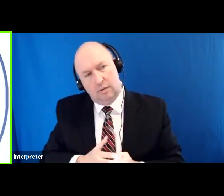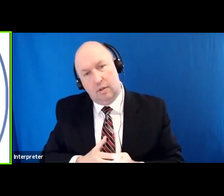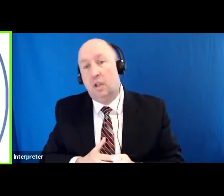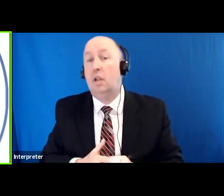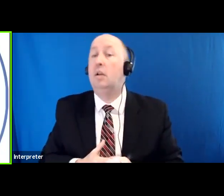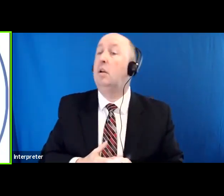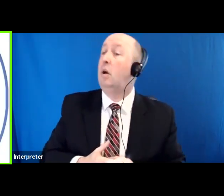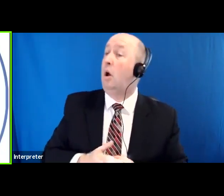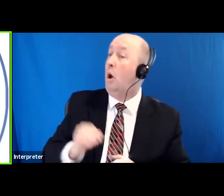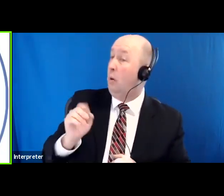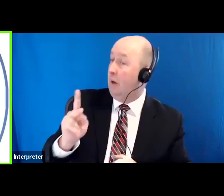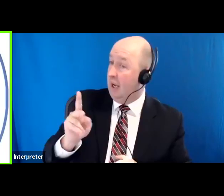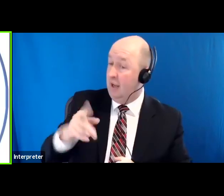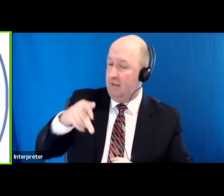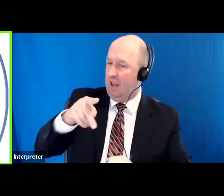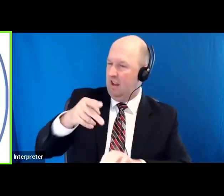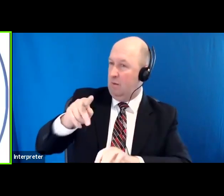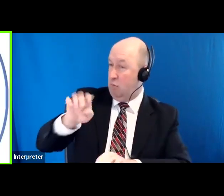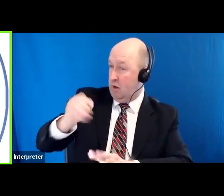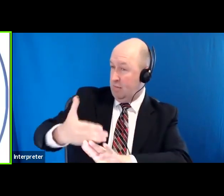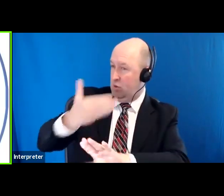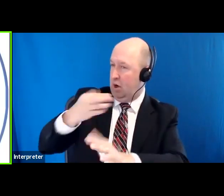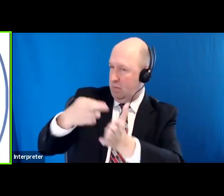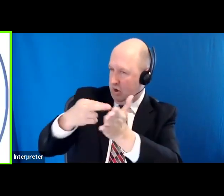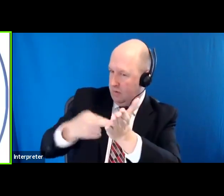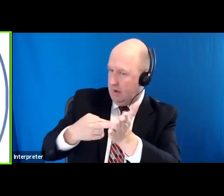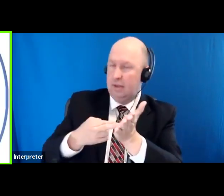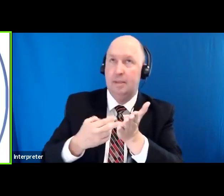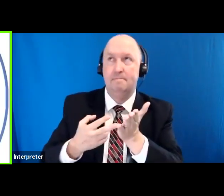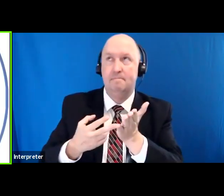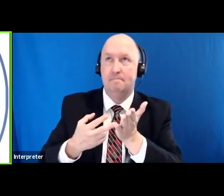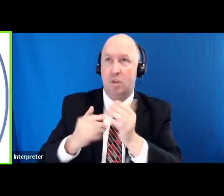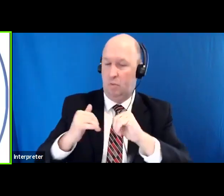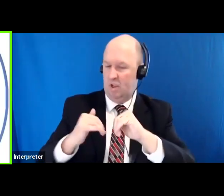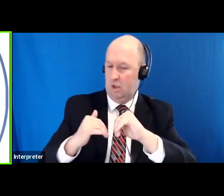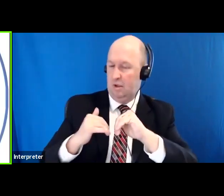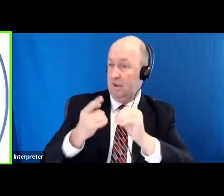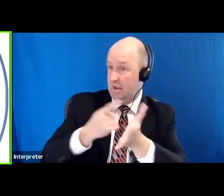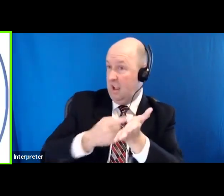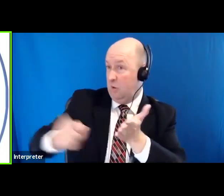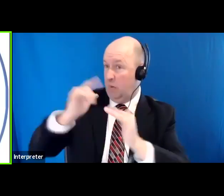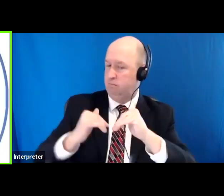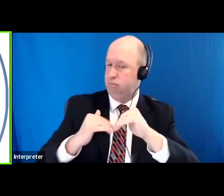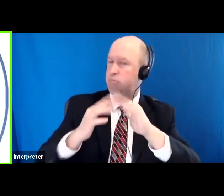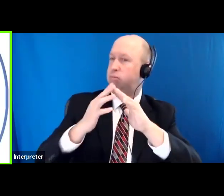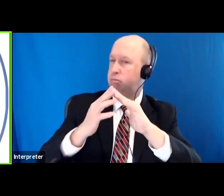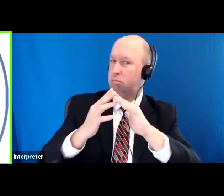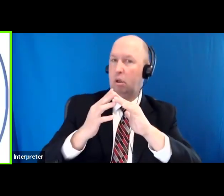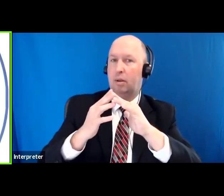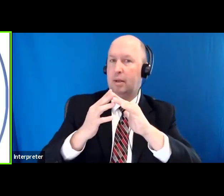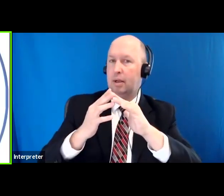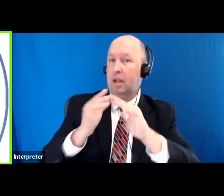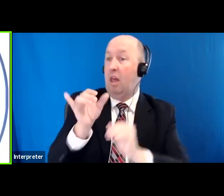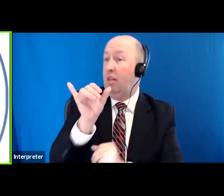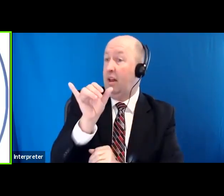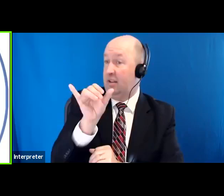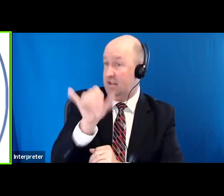again, that pre-registration we launched last week. That is